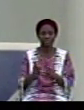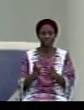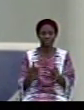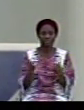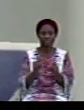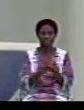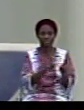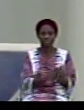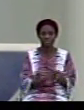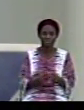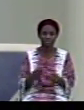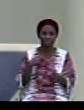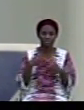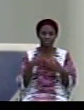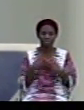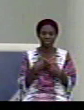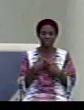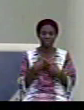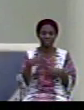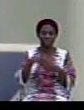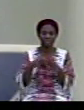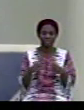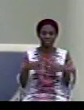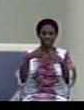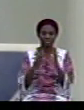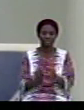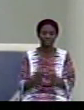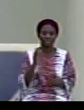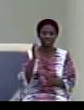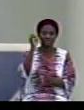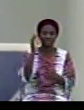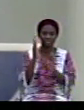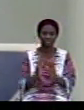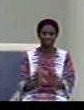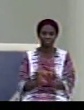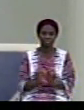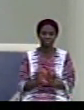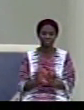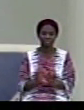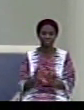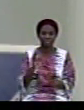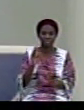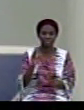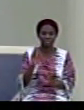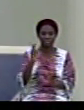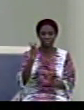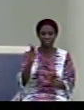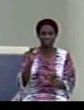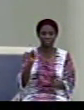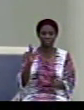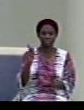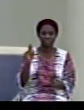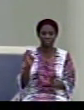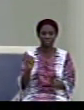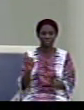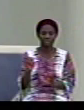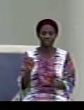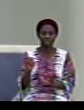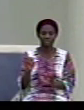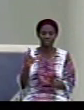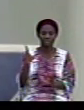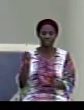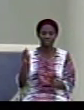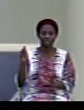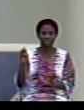We have in the house evangelist Mrs. Kikeloma Ali. That's the Feed Mission